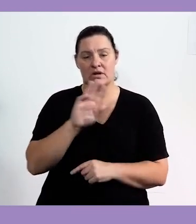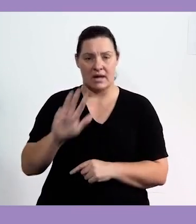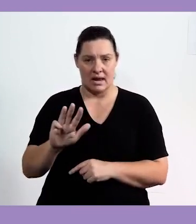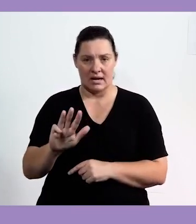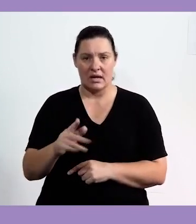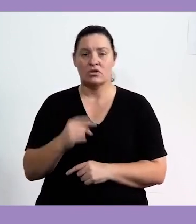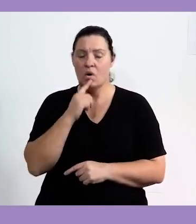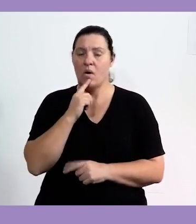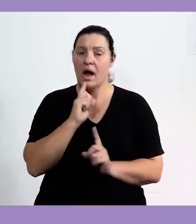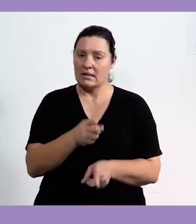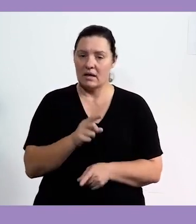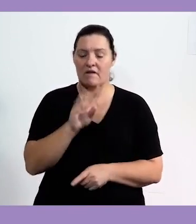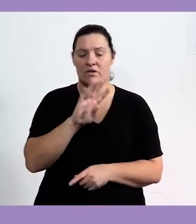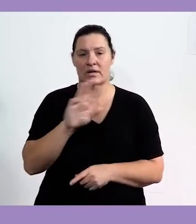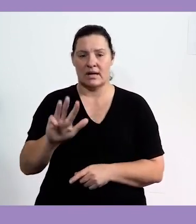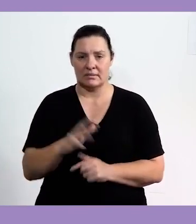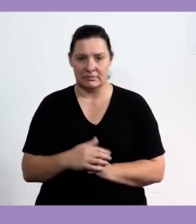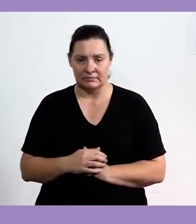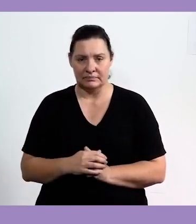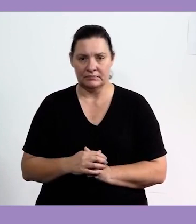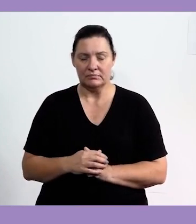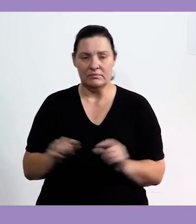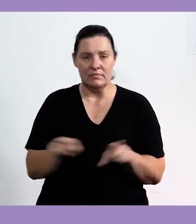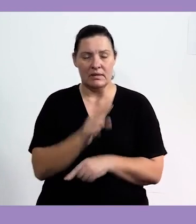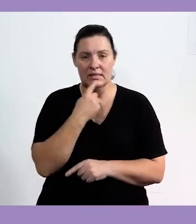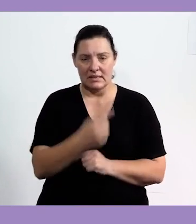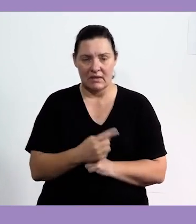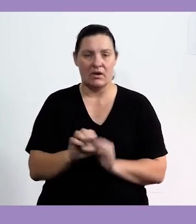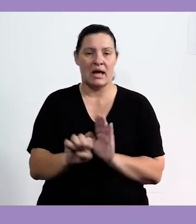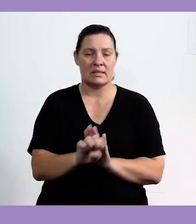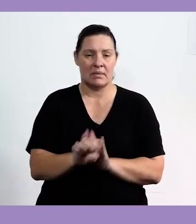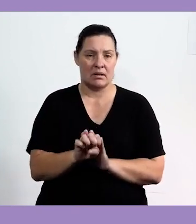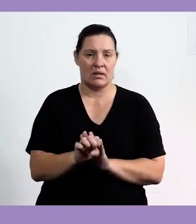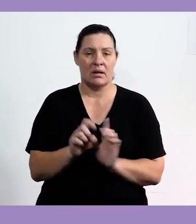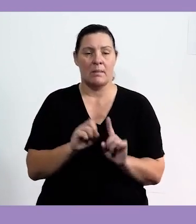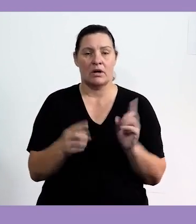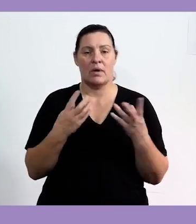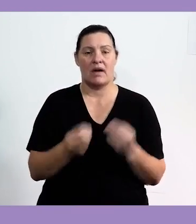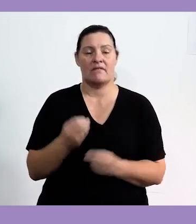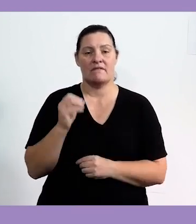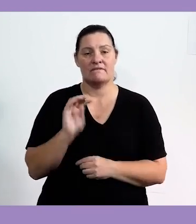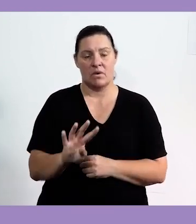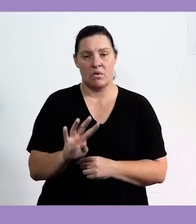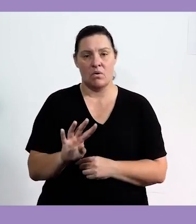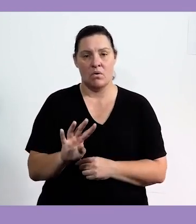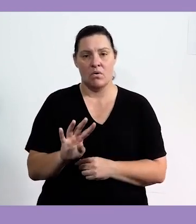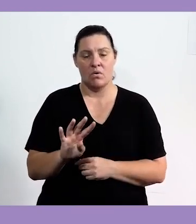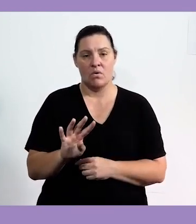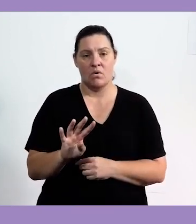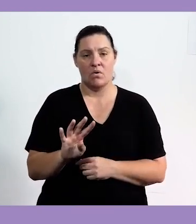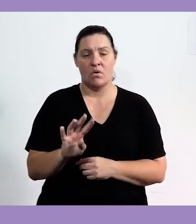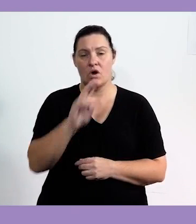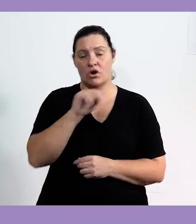our answer is 49. The same can be said with this example, but now we have a 4 as